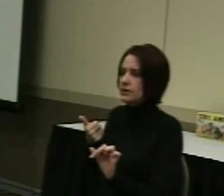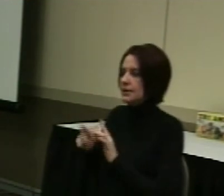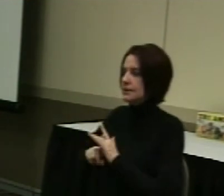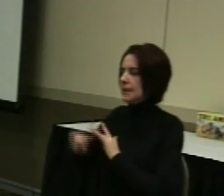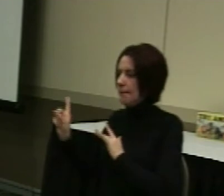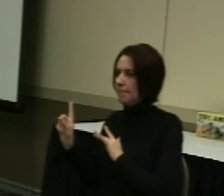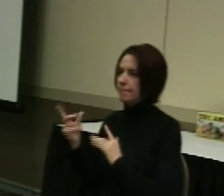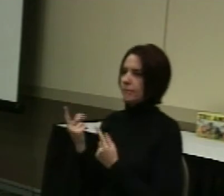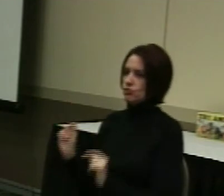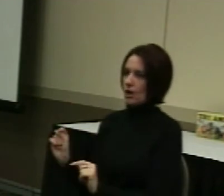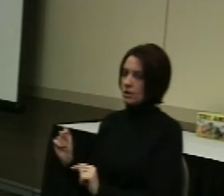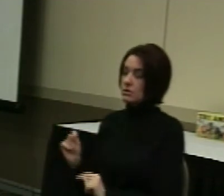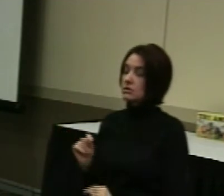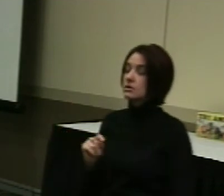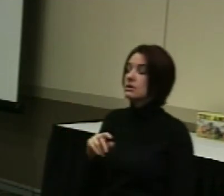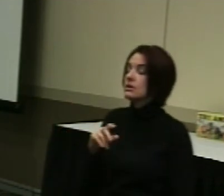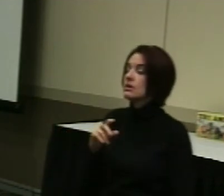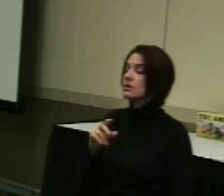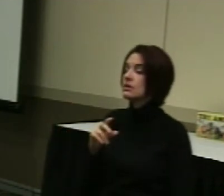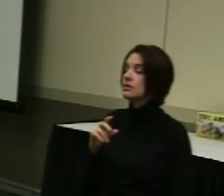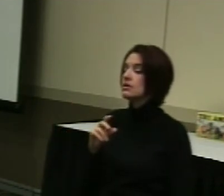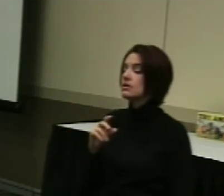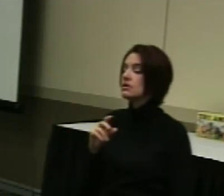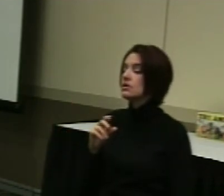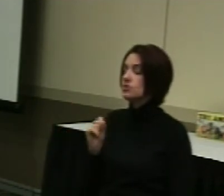escaping. So instead of